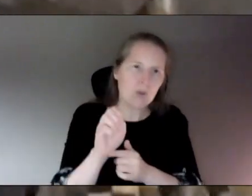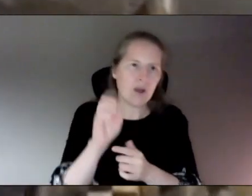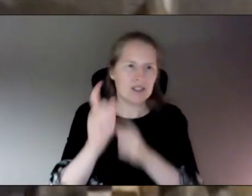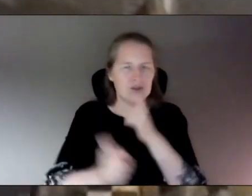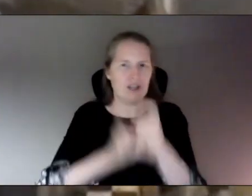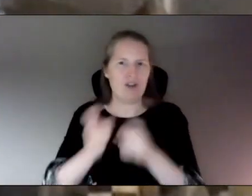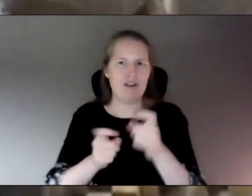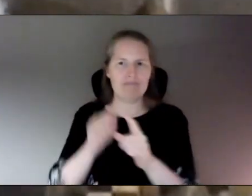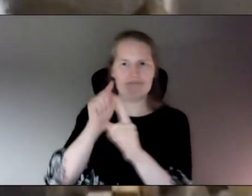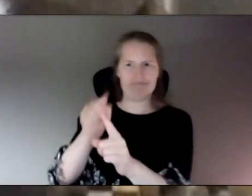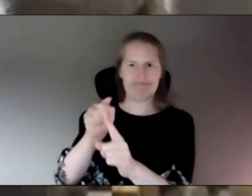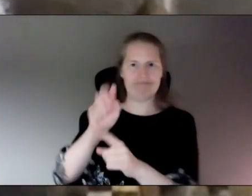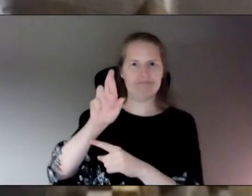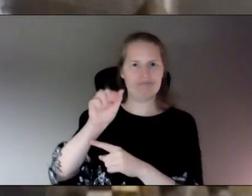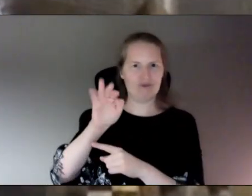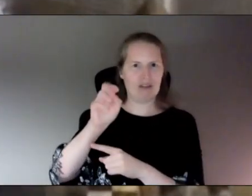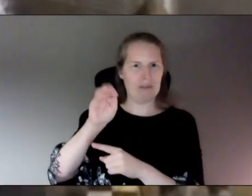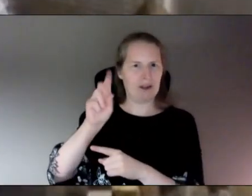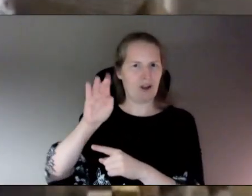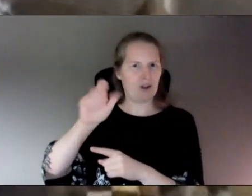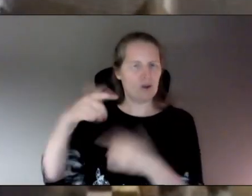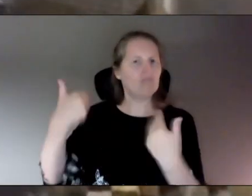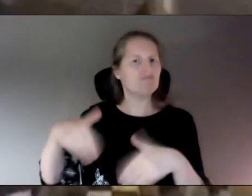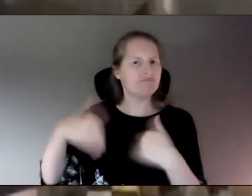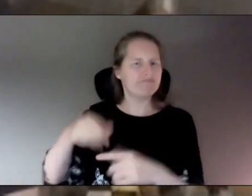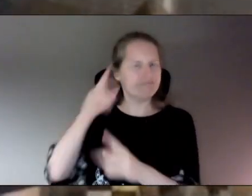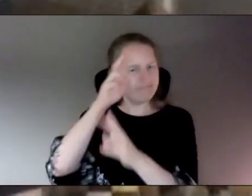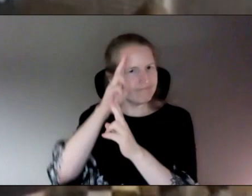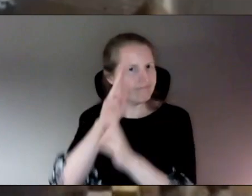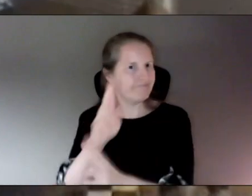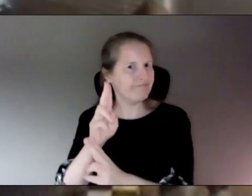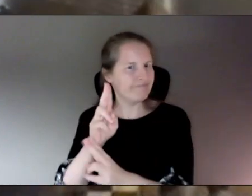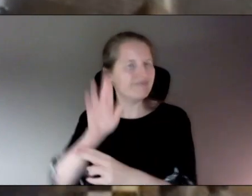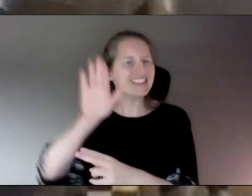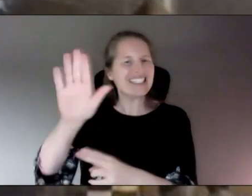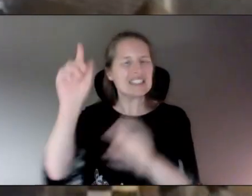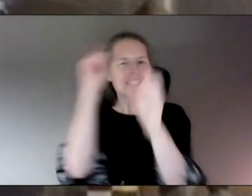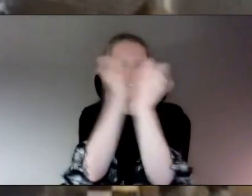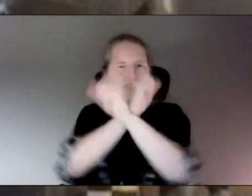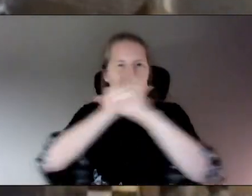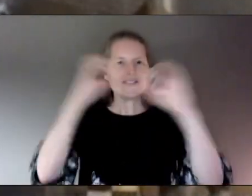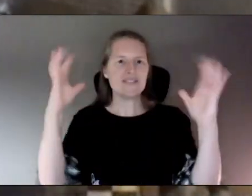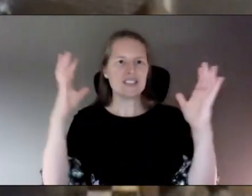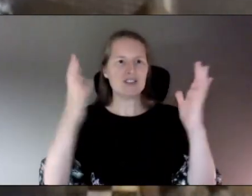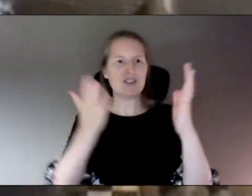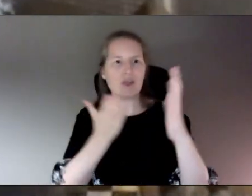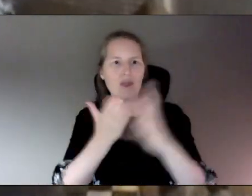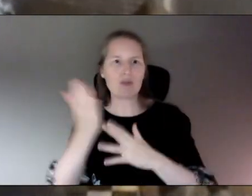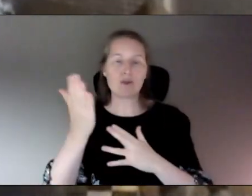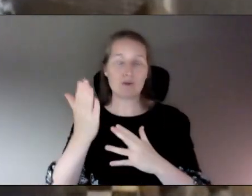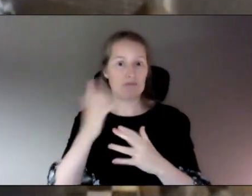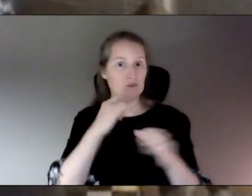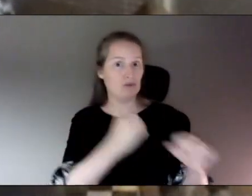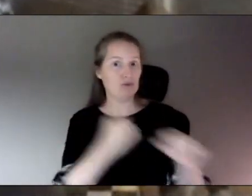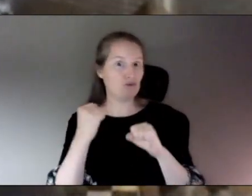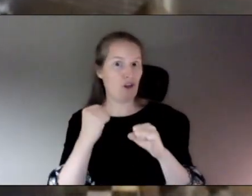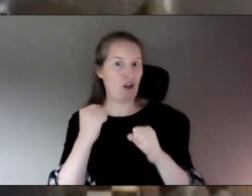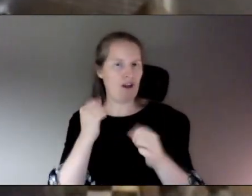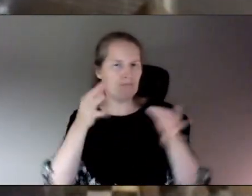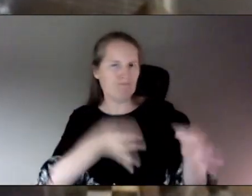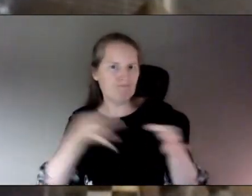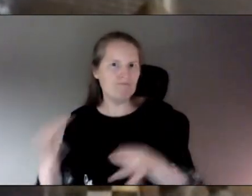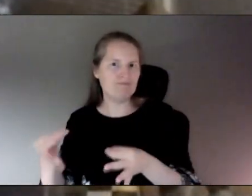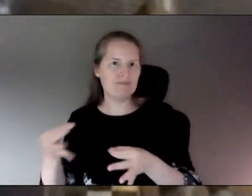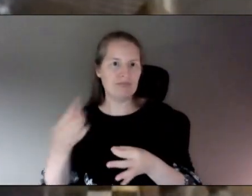as Raymond Caldwell. The true strength of his vision came not just in the bold choices in his direction that the audiences